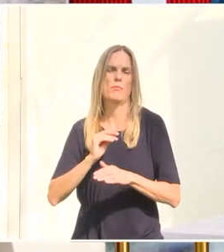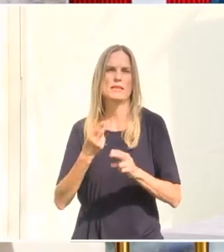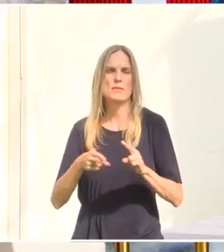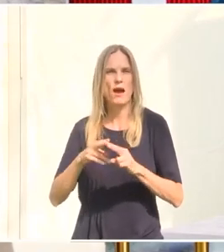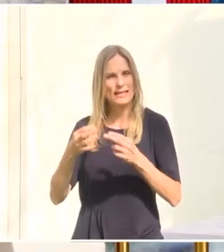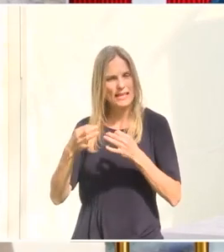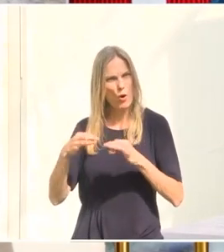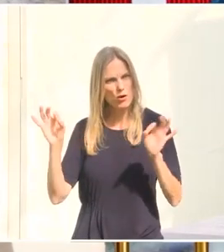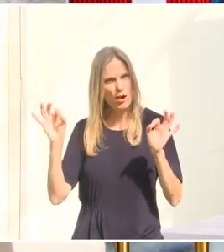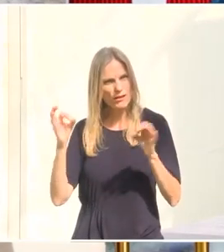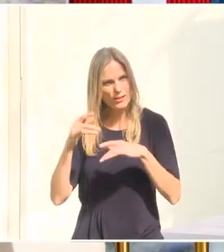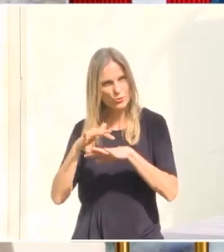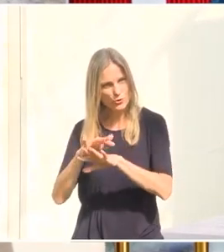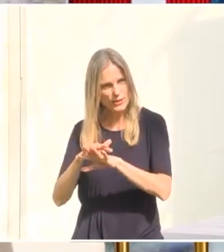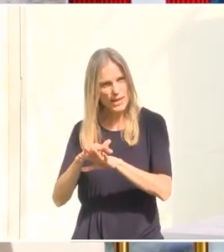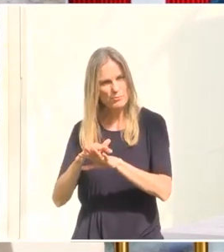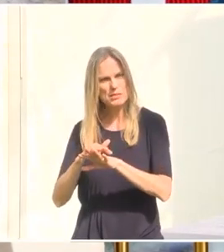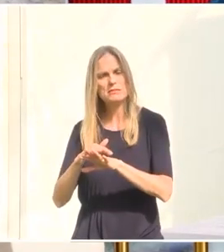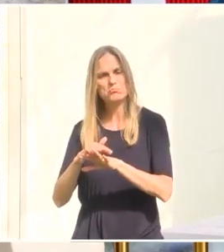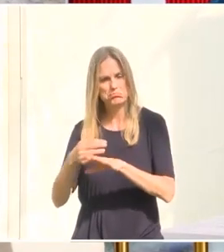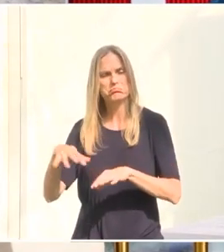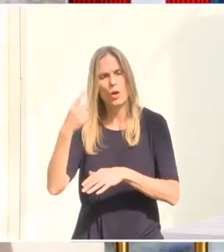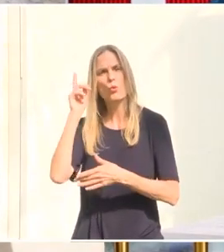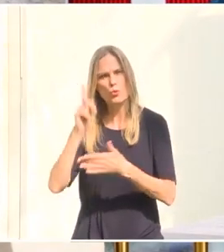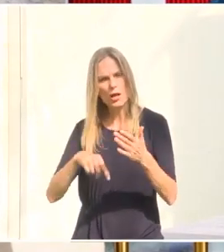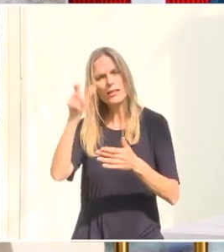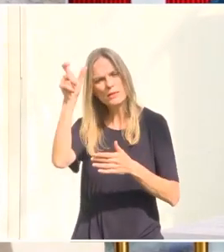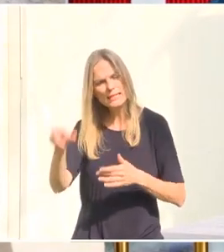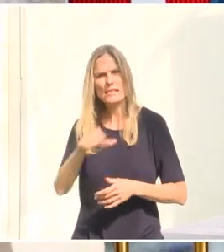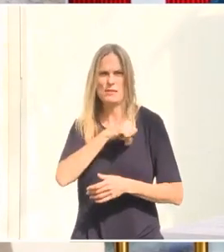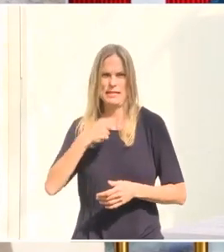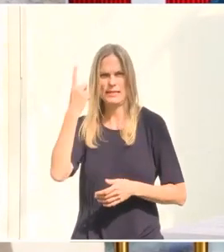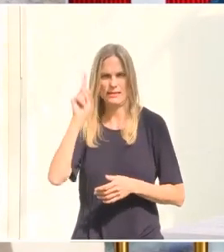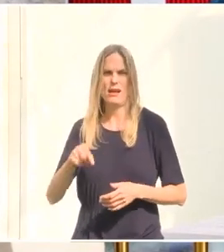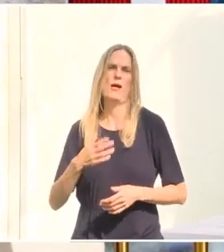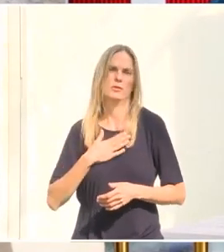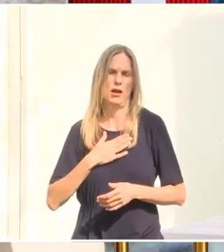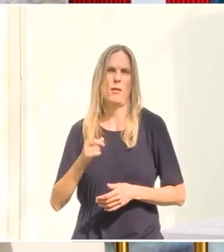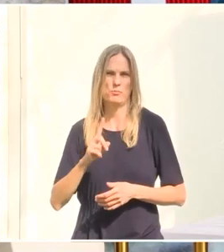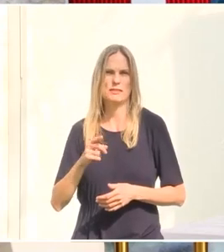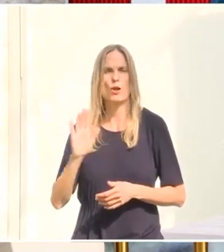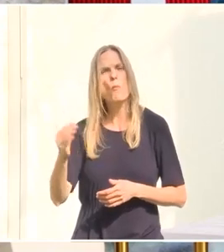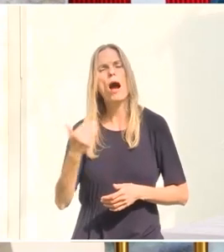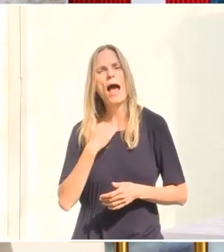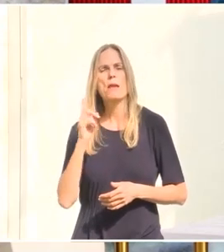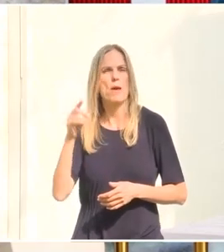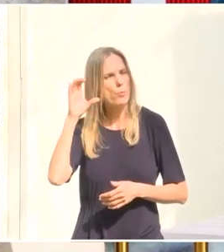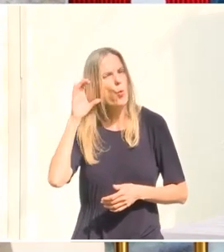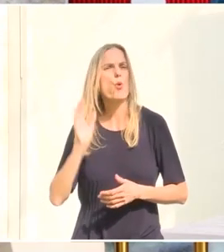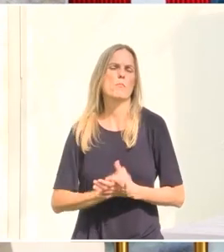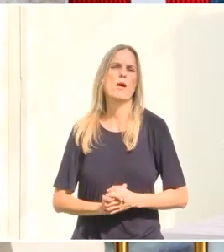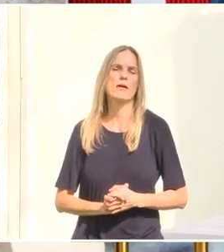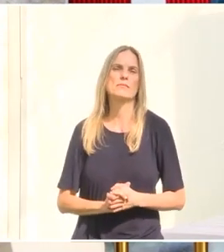systems, we trust that people know the best what they want. So this is that their voices are heard. So in some ways, migration should have